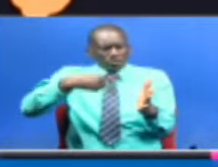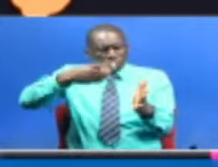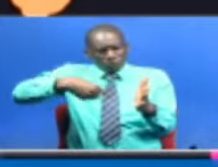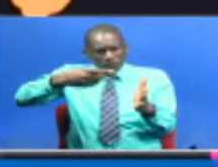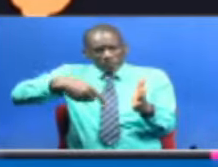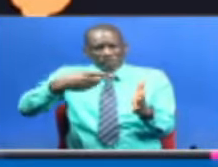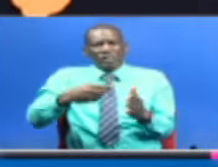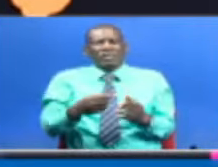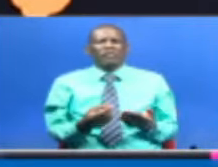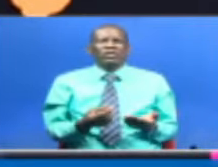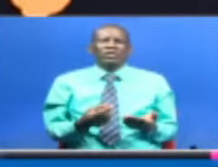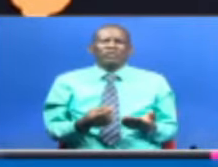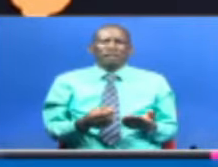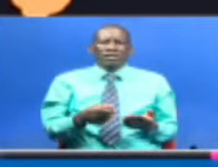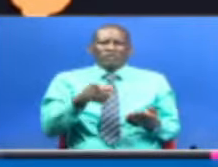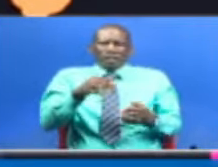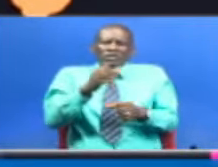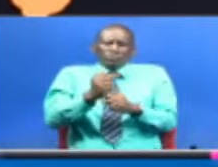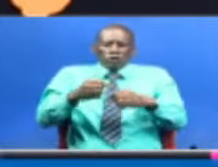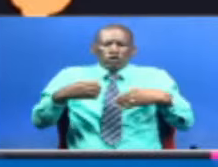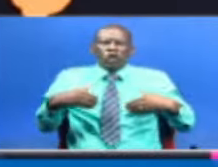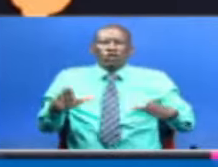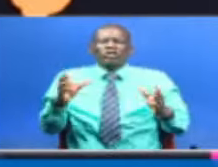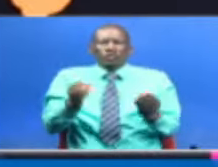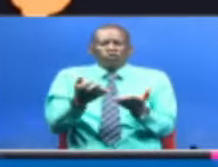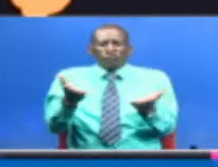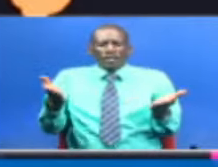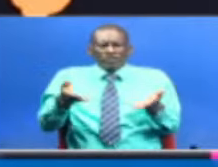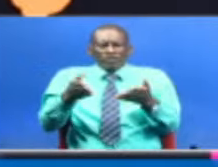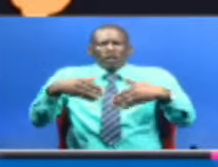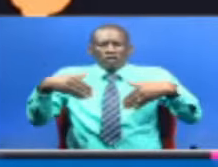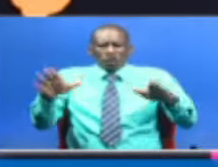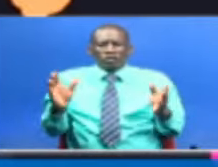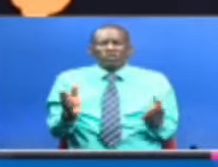even leads to losses of product midstream.